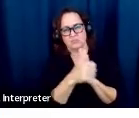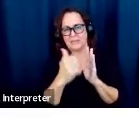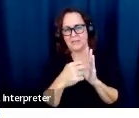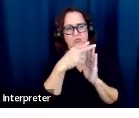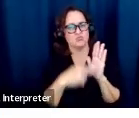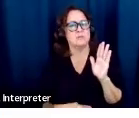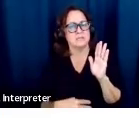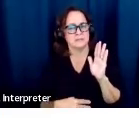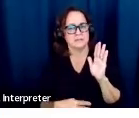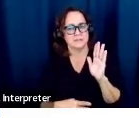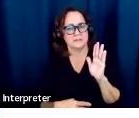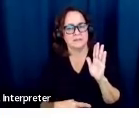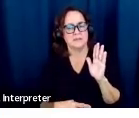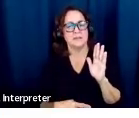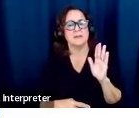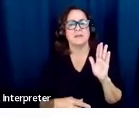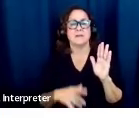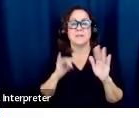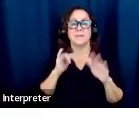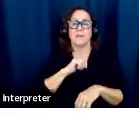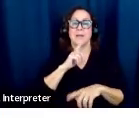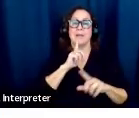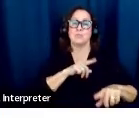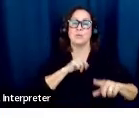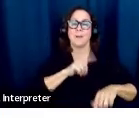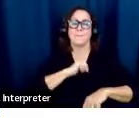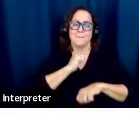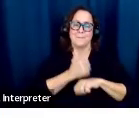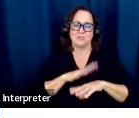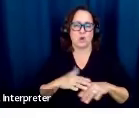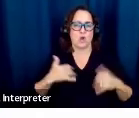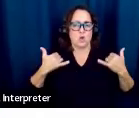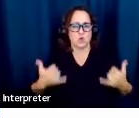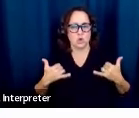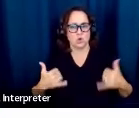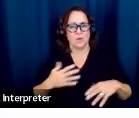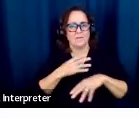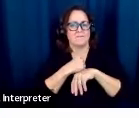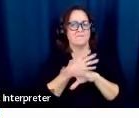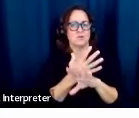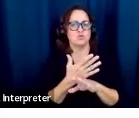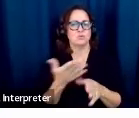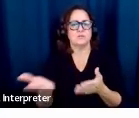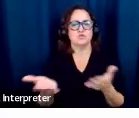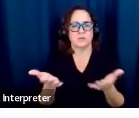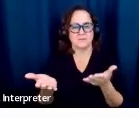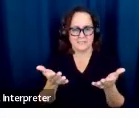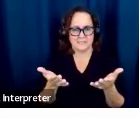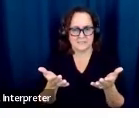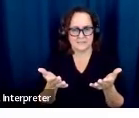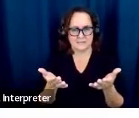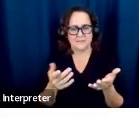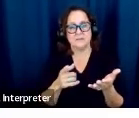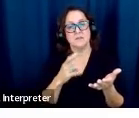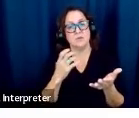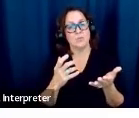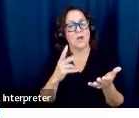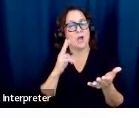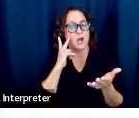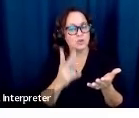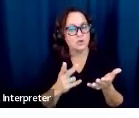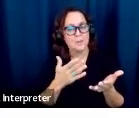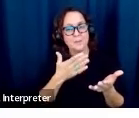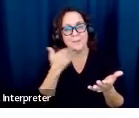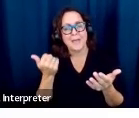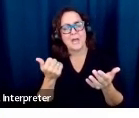in the CSW draft are based on KDAD's current virtual delivery of services policy. So if you do want to take a look and get a better